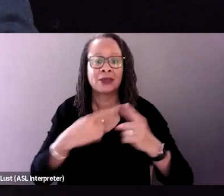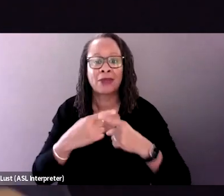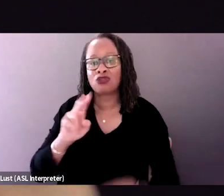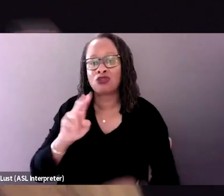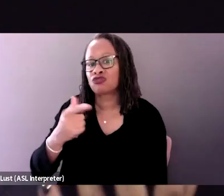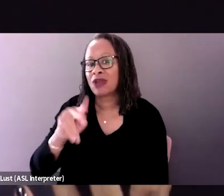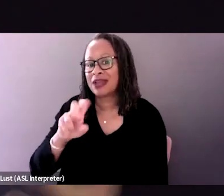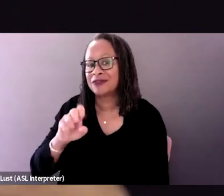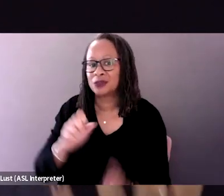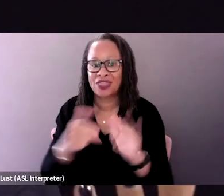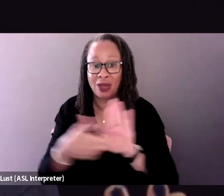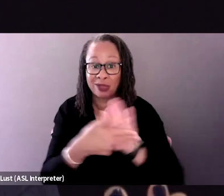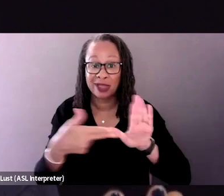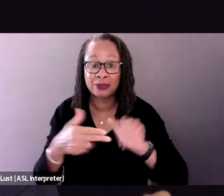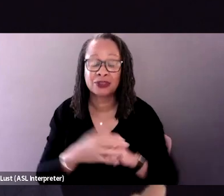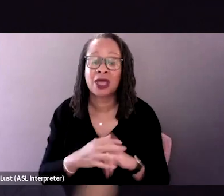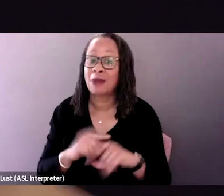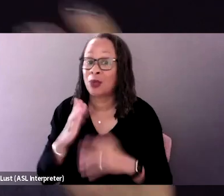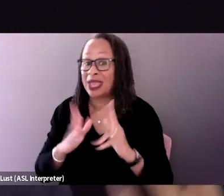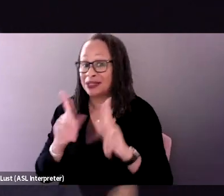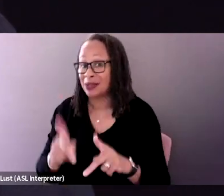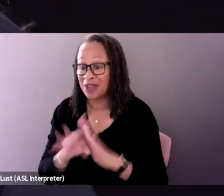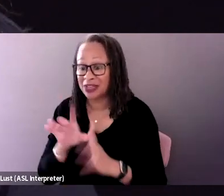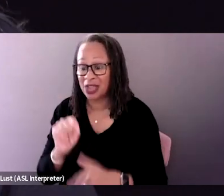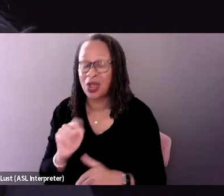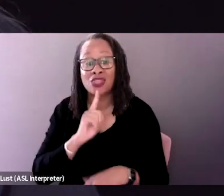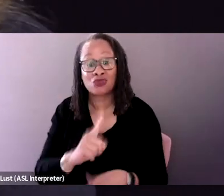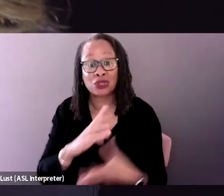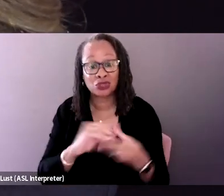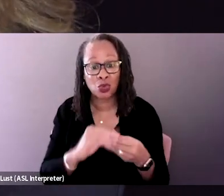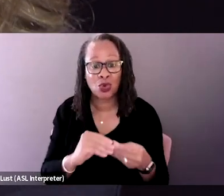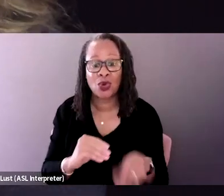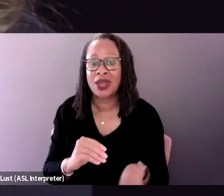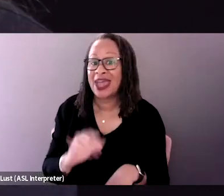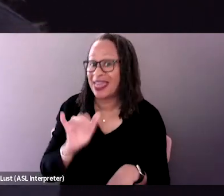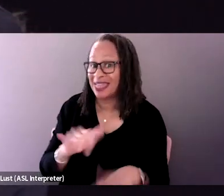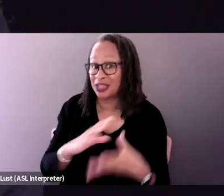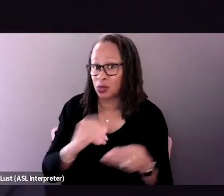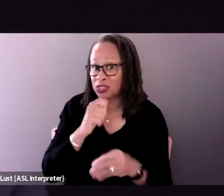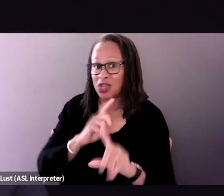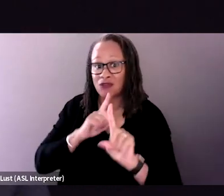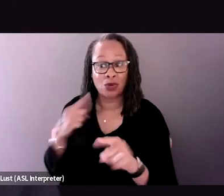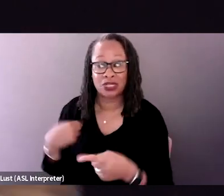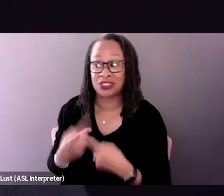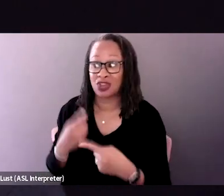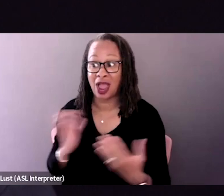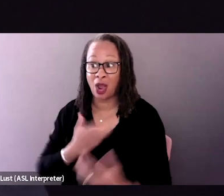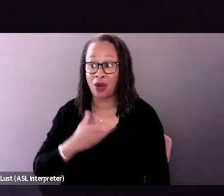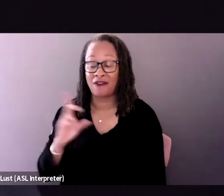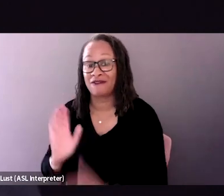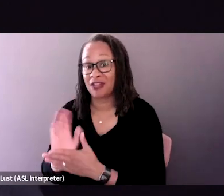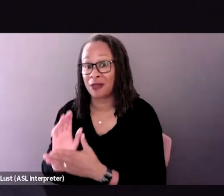we ended up finding out was that the real story, a story that, by the way, has not been reported until our film, is about what happened